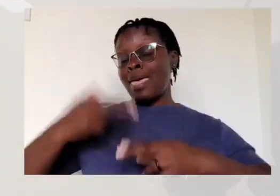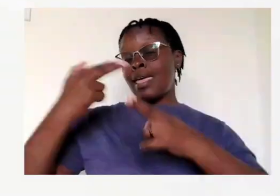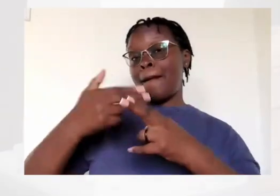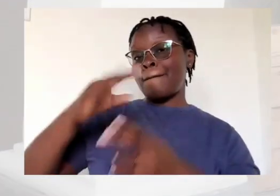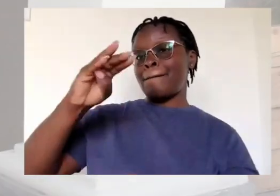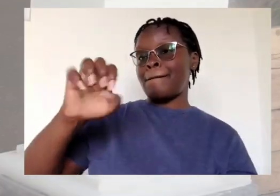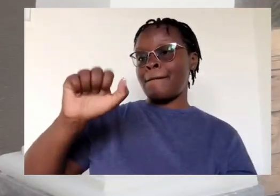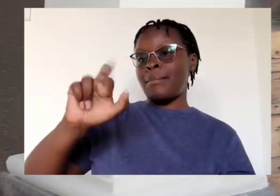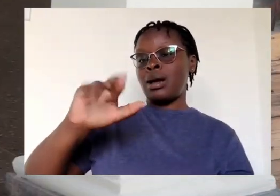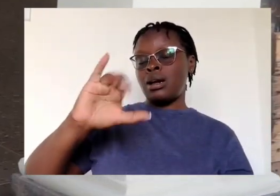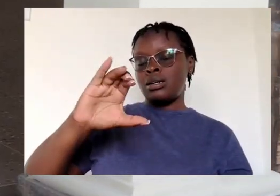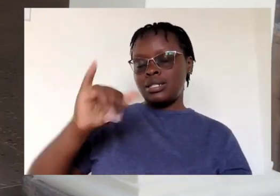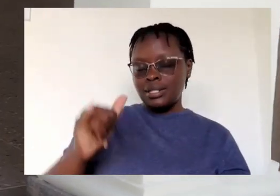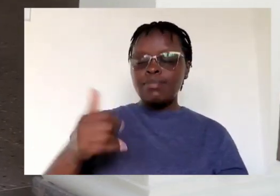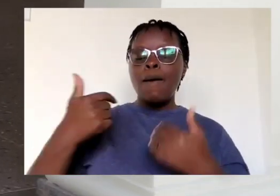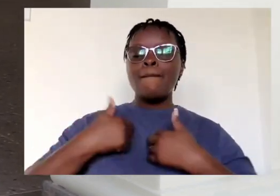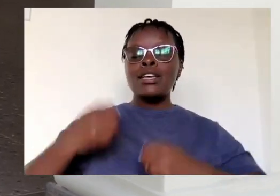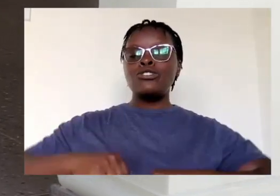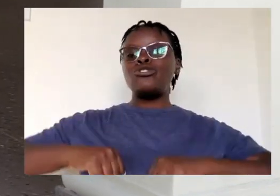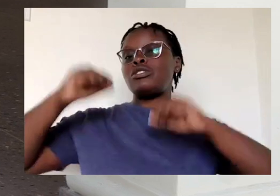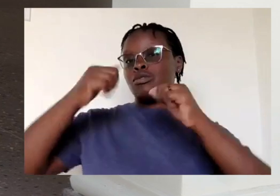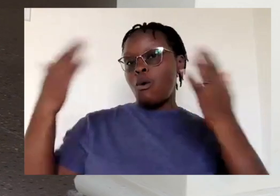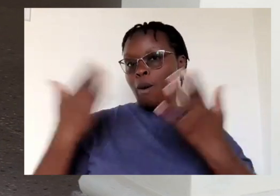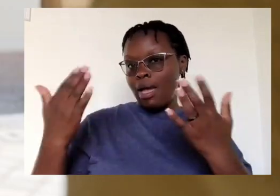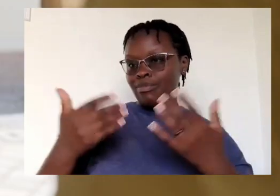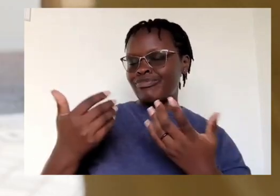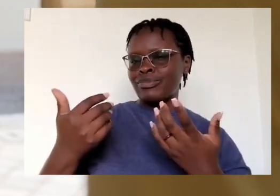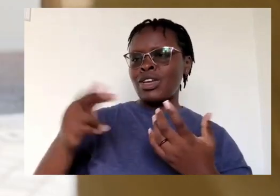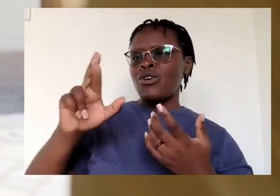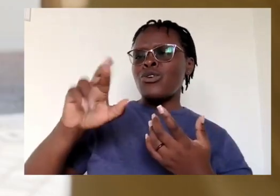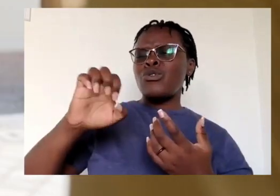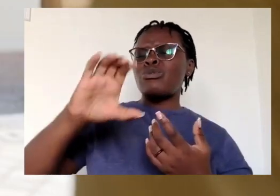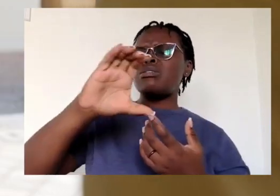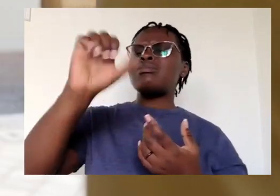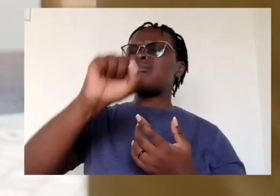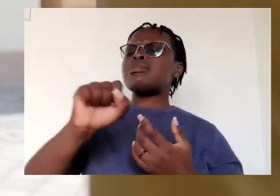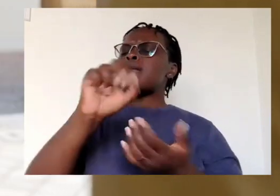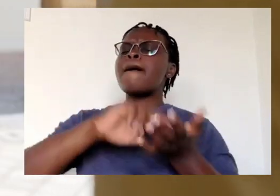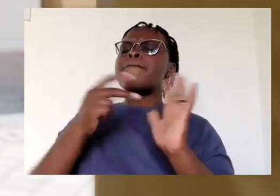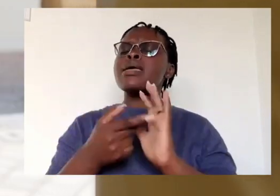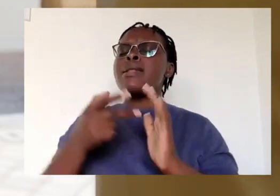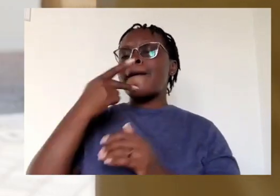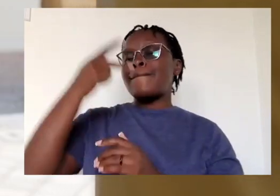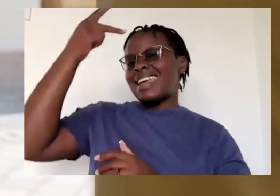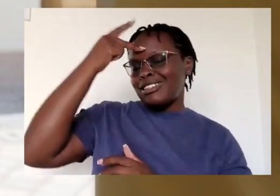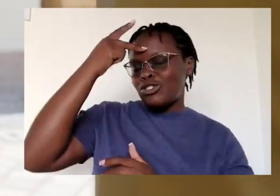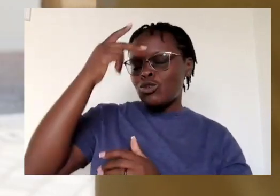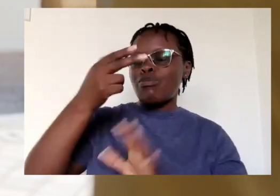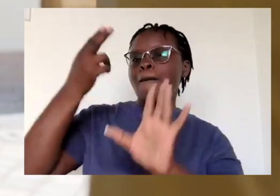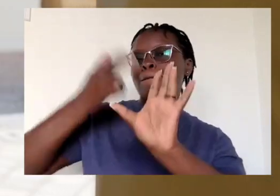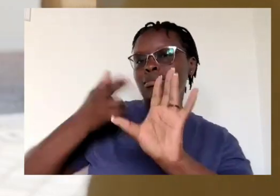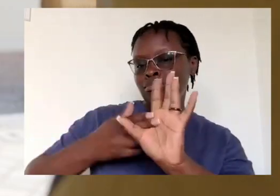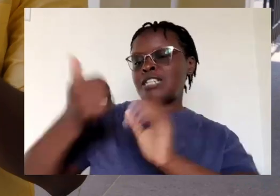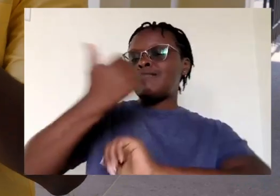So my name is Masi Borioki. I'm the Chief Growth Officer at Recess, and Recess promotes parental empowerment and